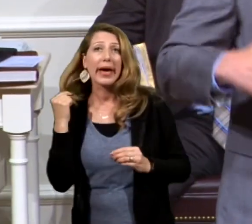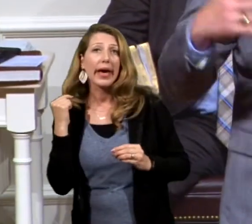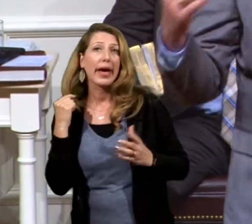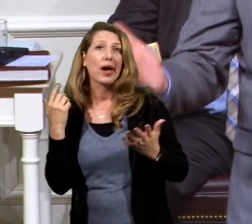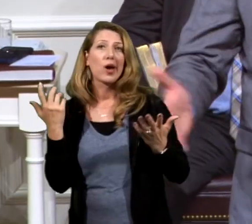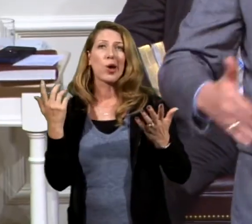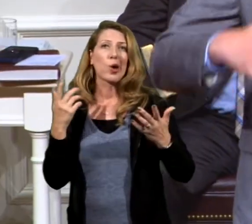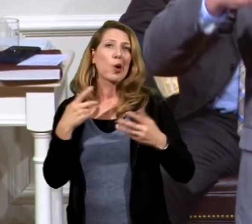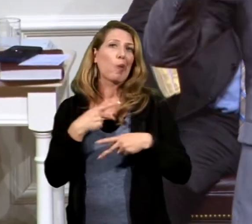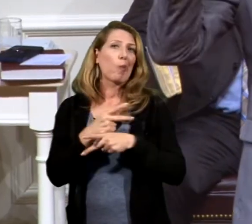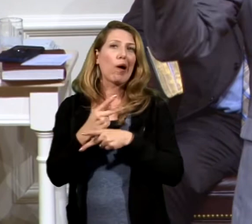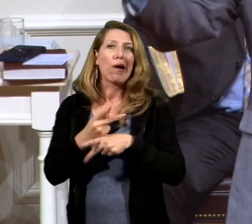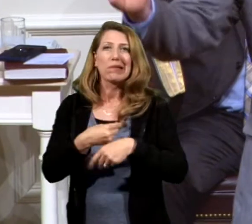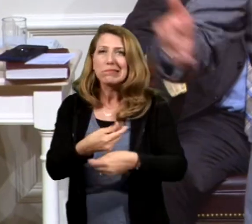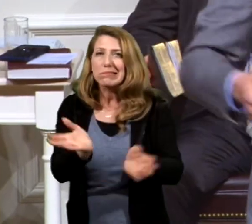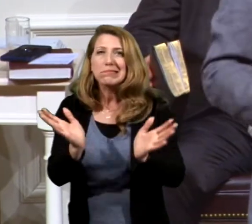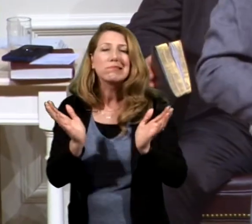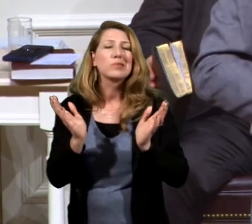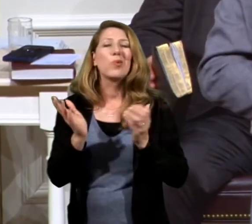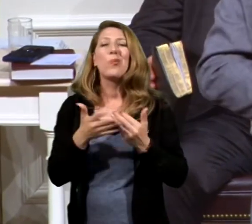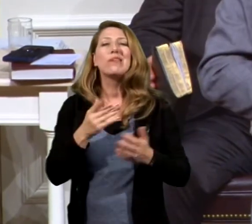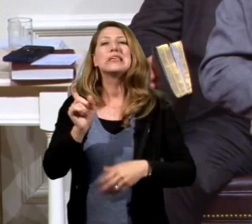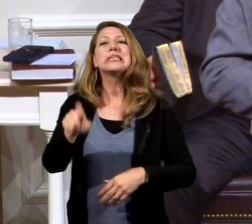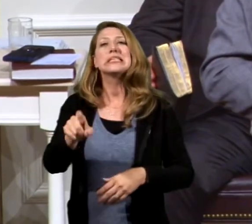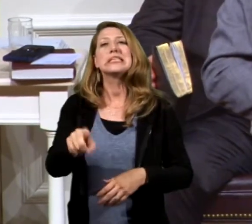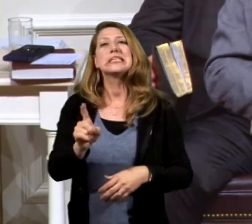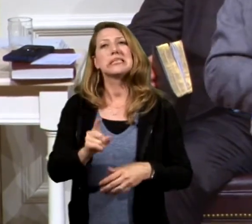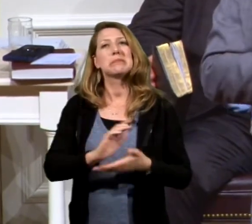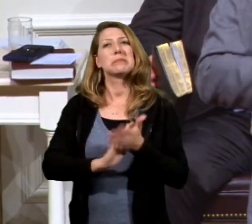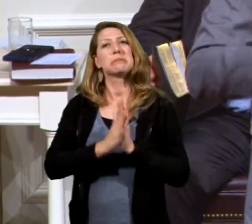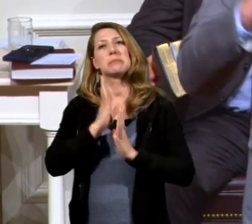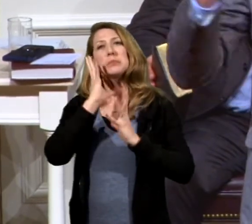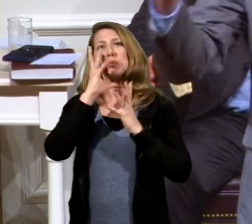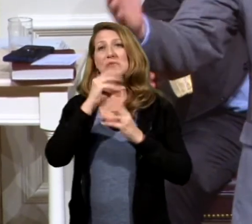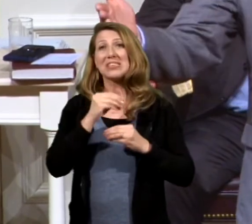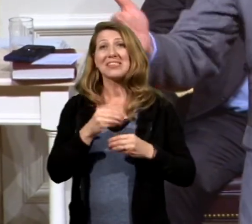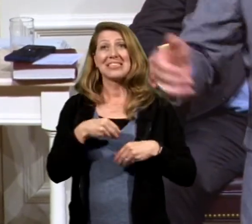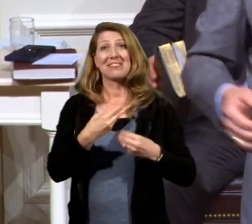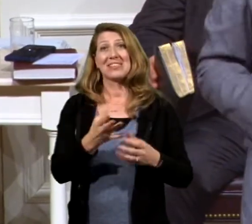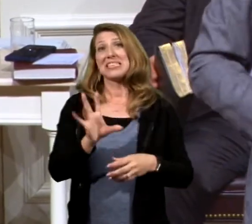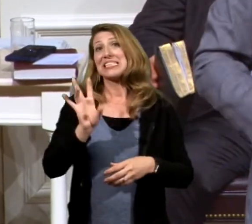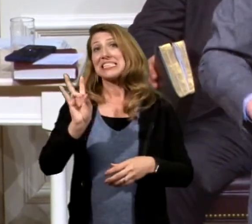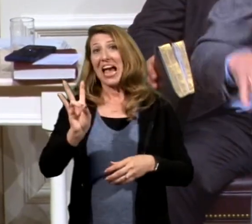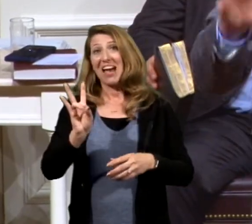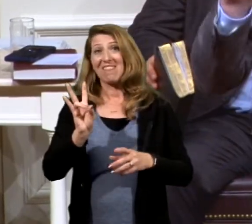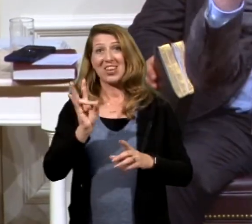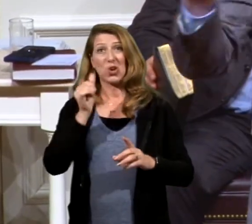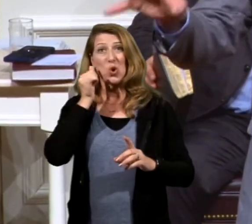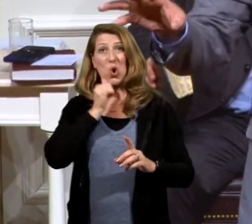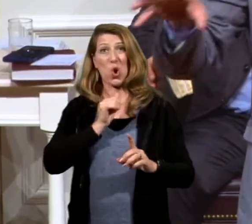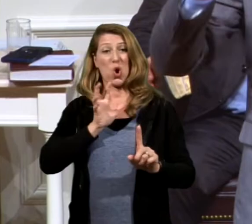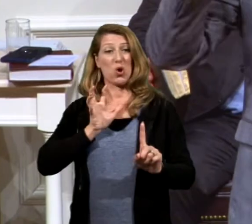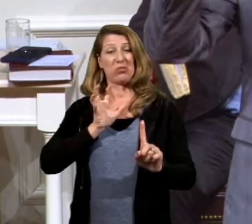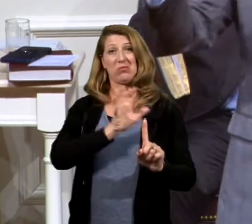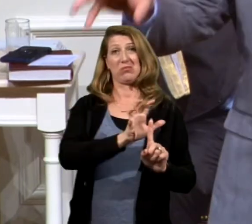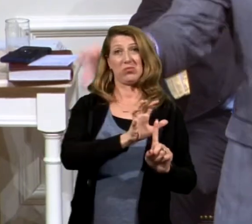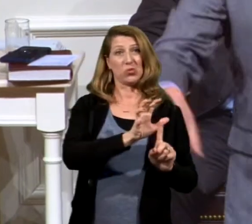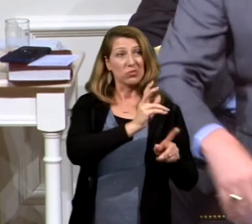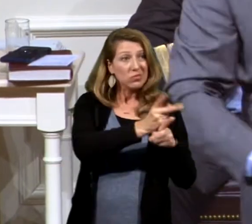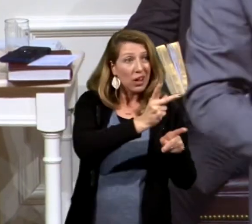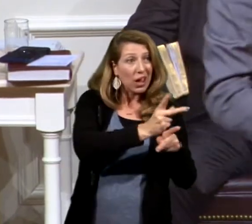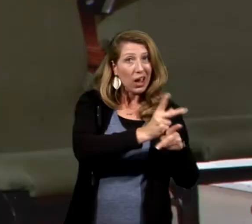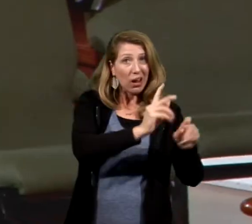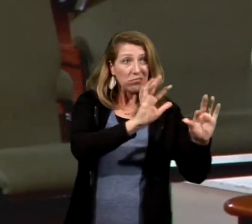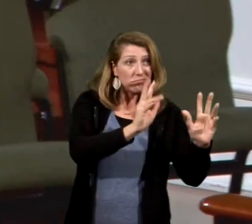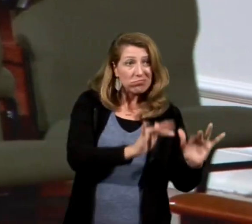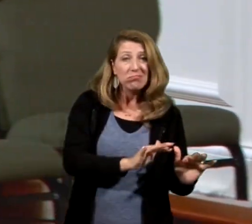the hair products, and everything they would need so they could be beautiful. Gave them 7 girls each that would be their handmaids, that would take